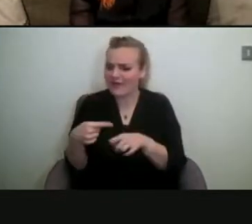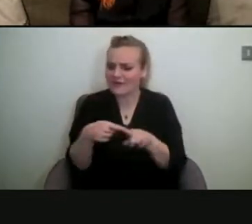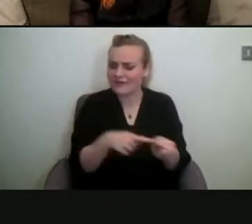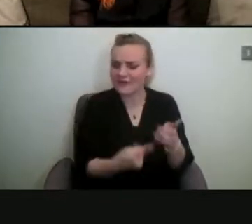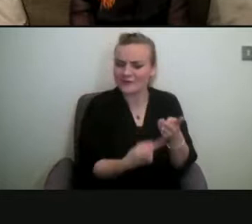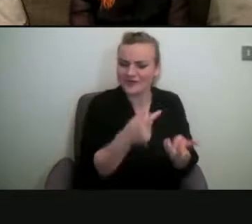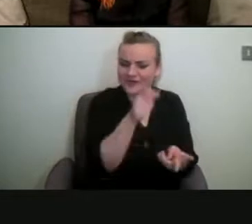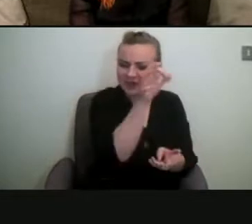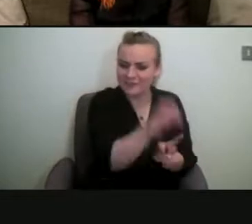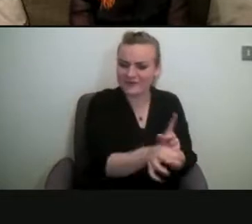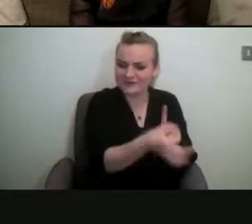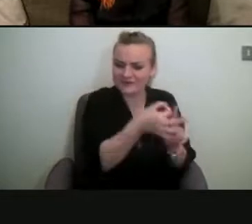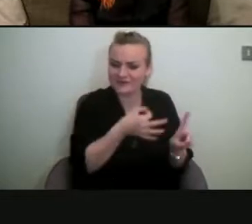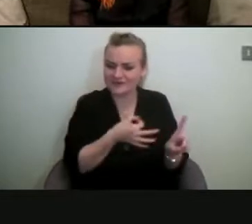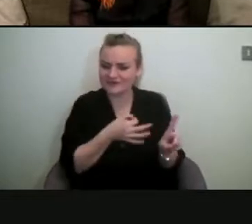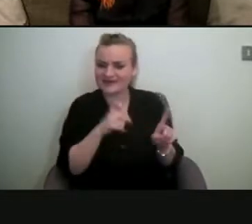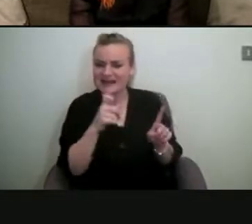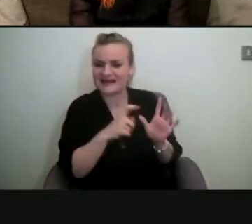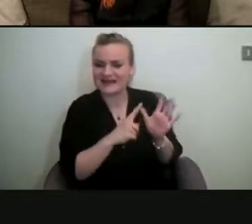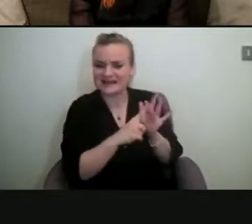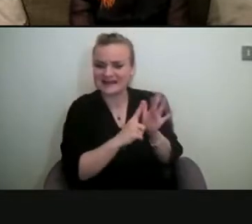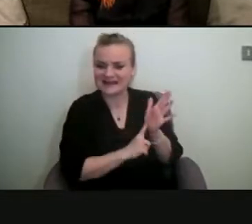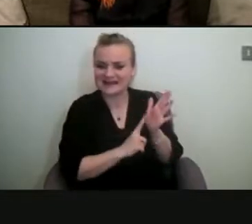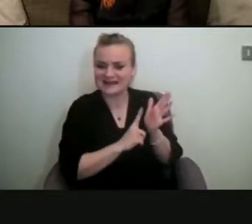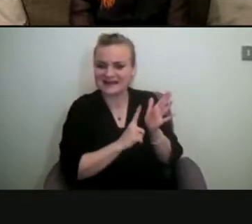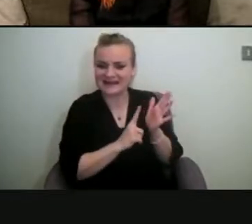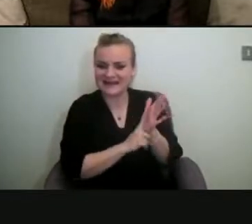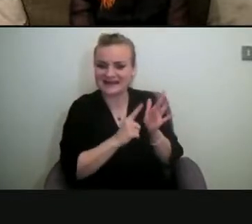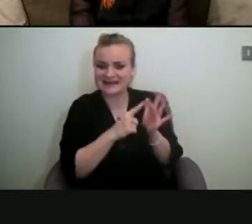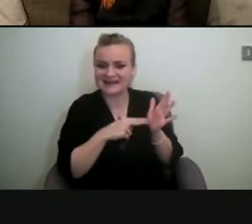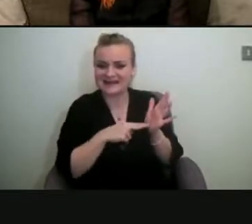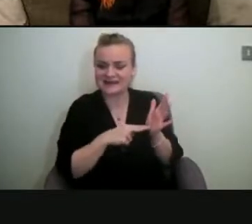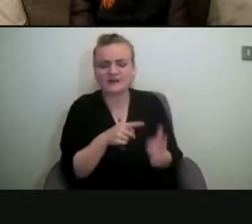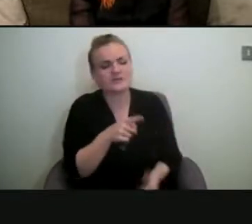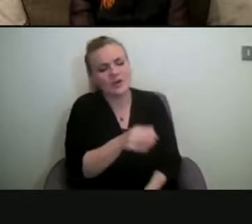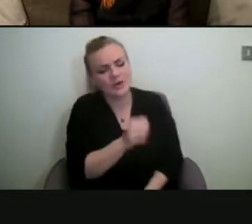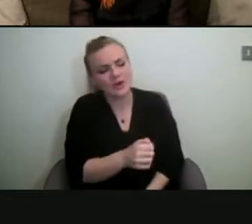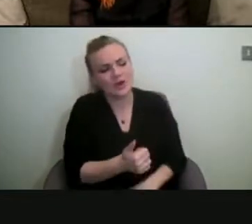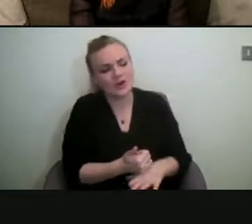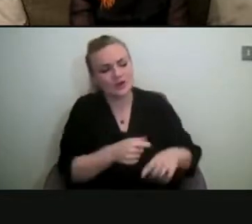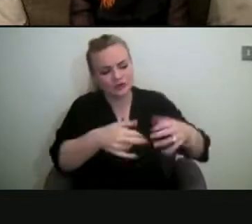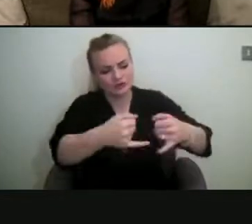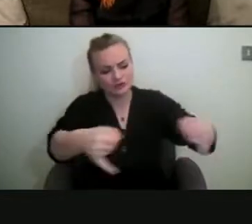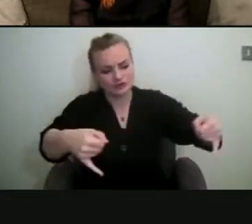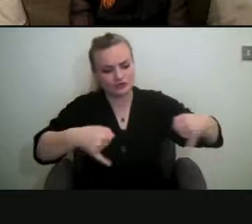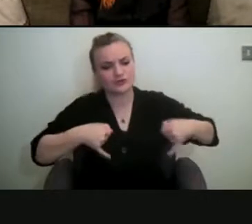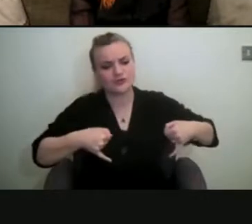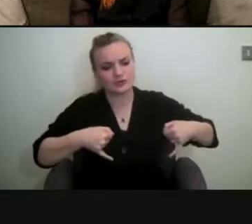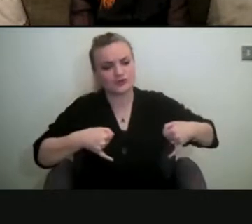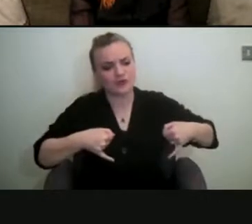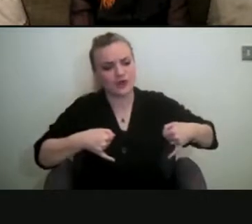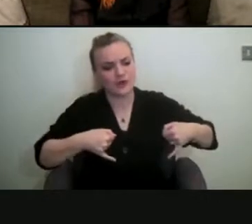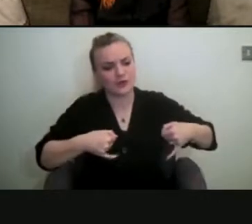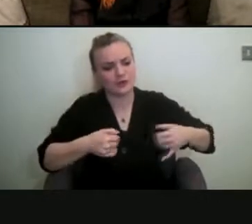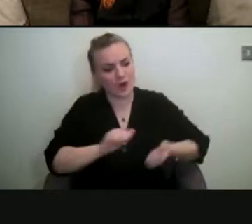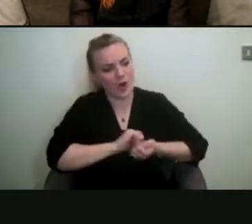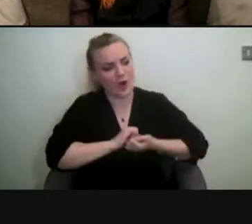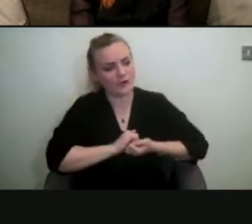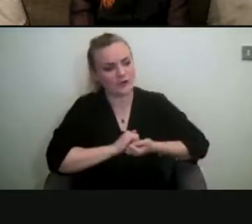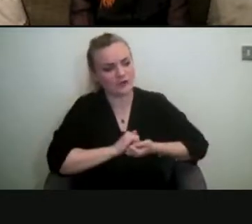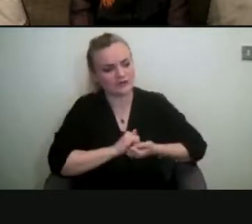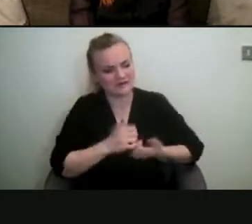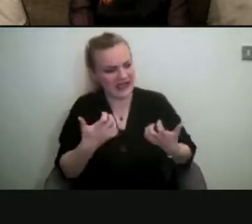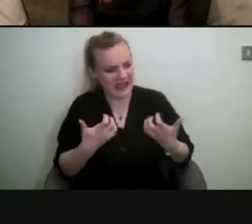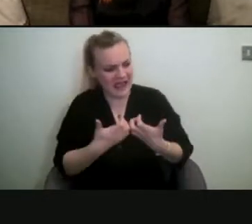Caitlin says, what would you recommend to instructors or studio owners to make class more accessible and inclusive? How would